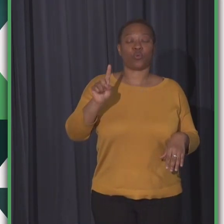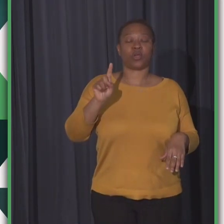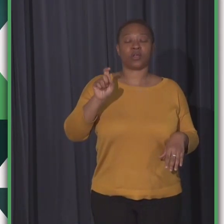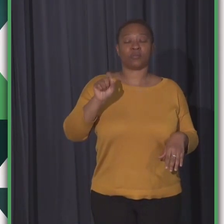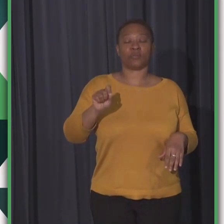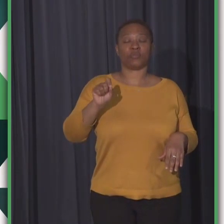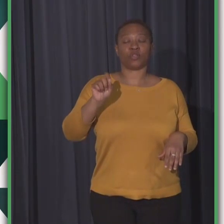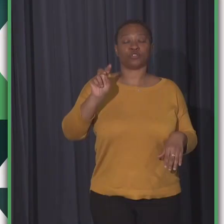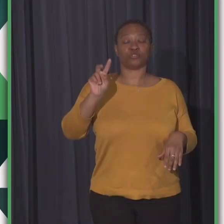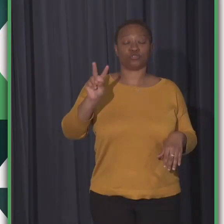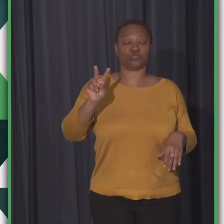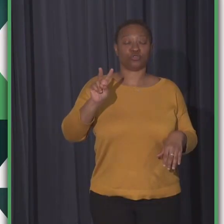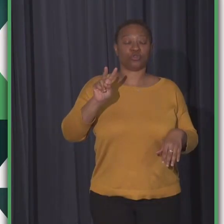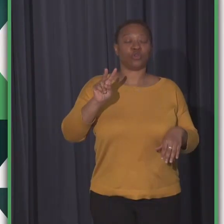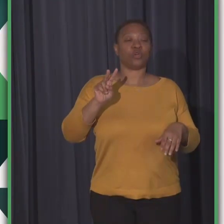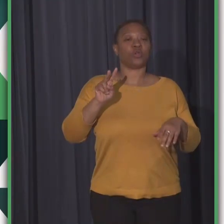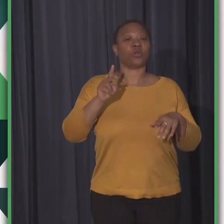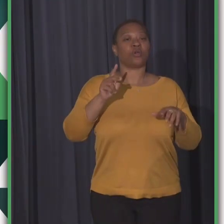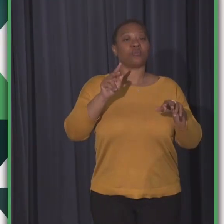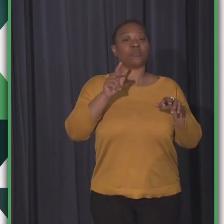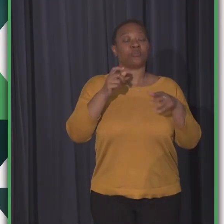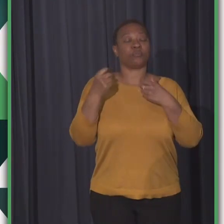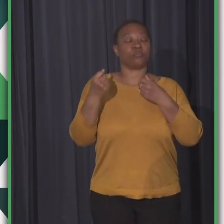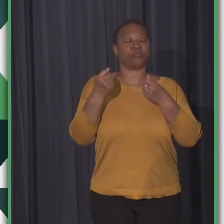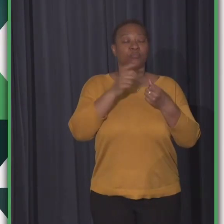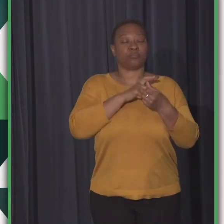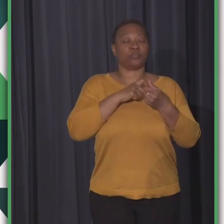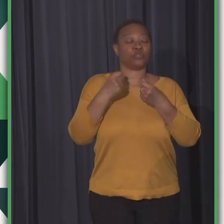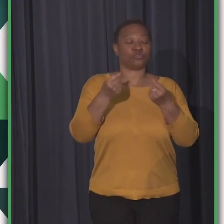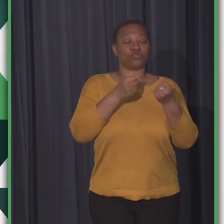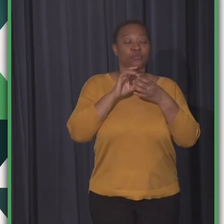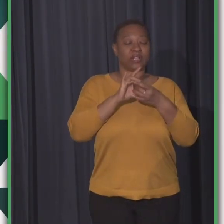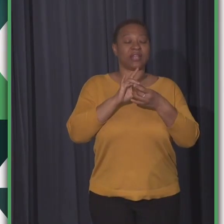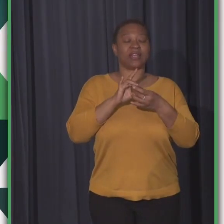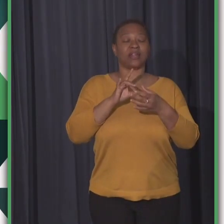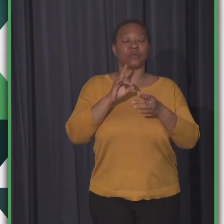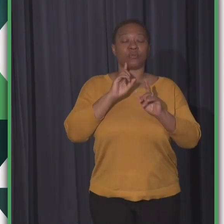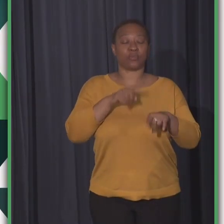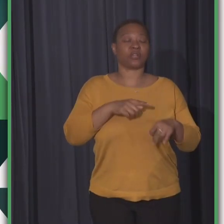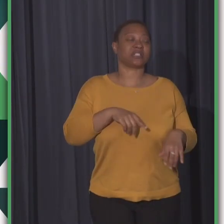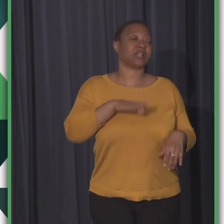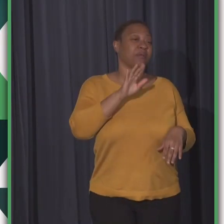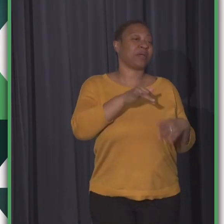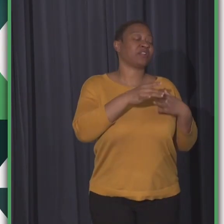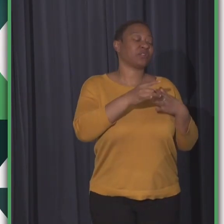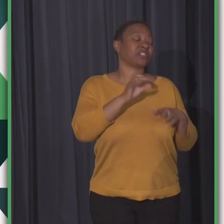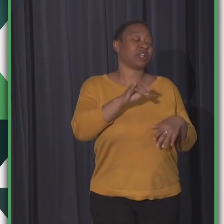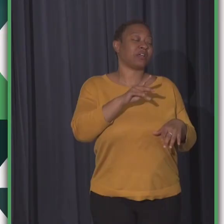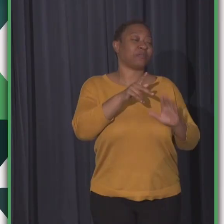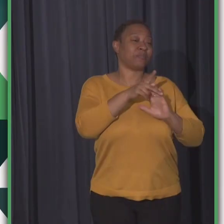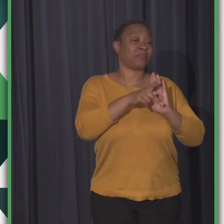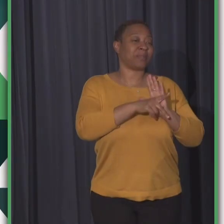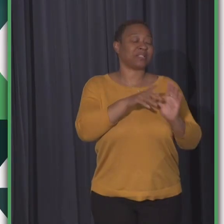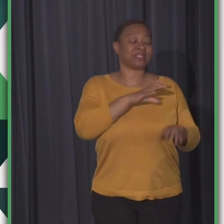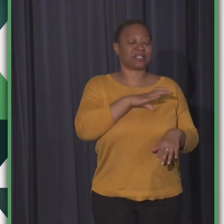201.2, patrol-related reports. Okay, by direction of the policy committee,